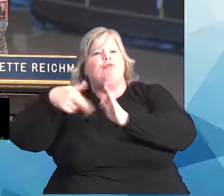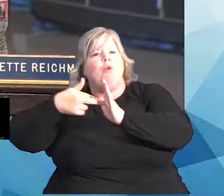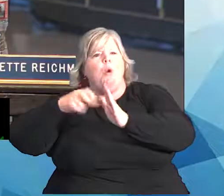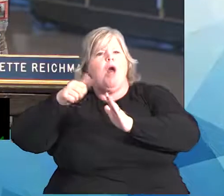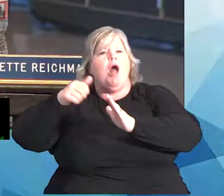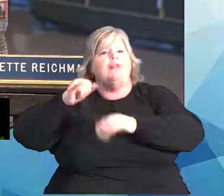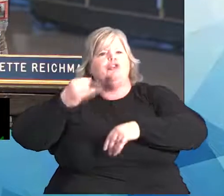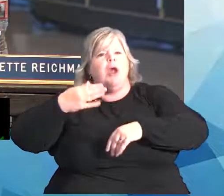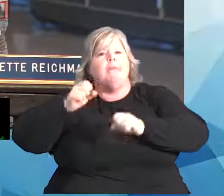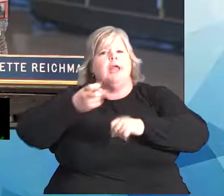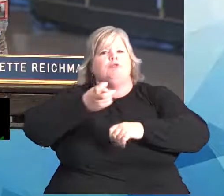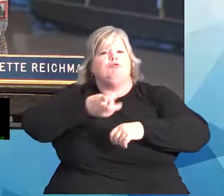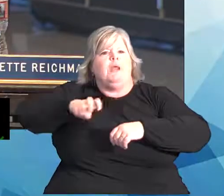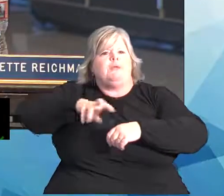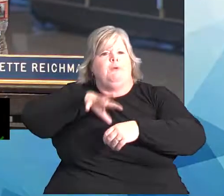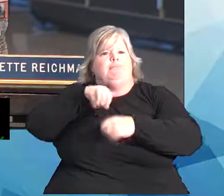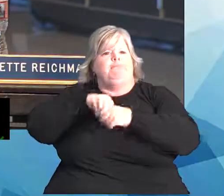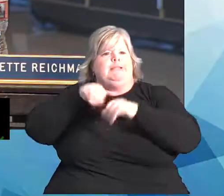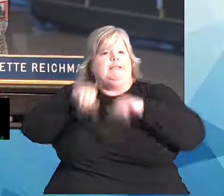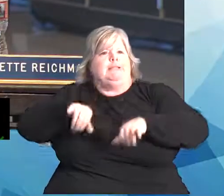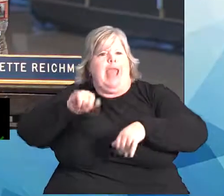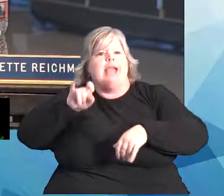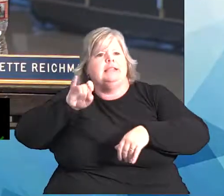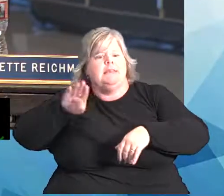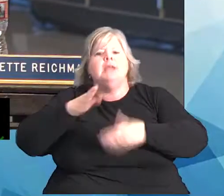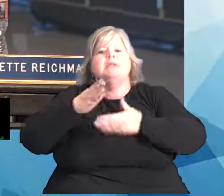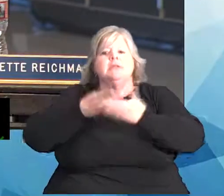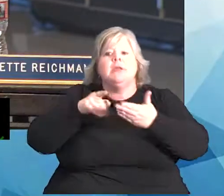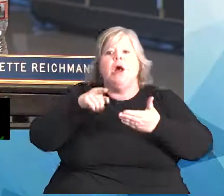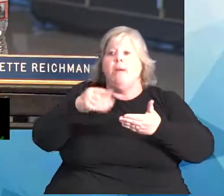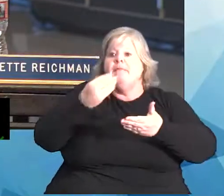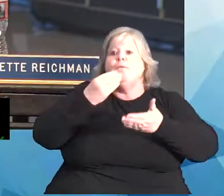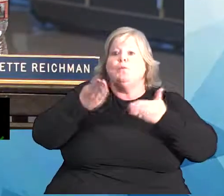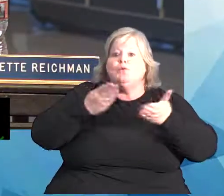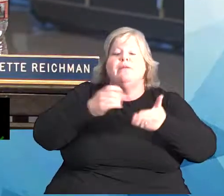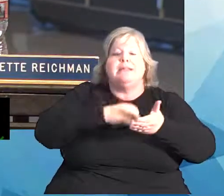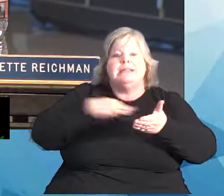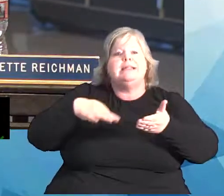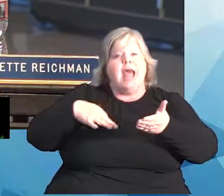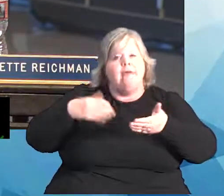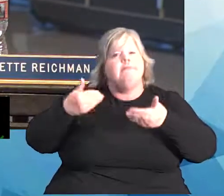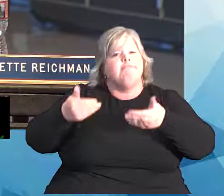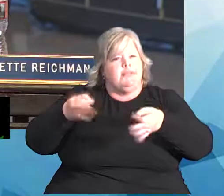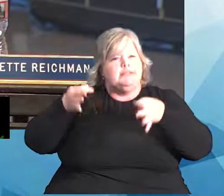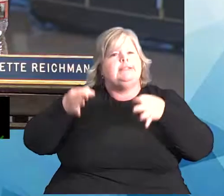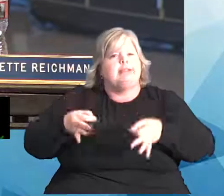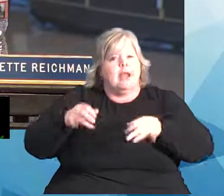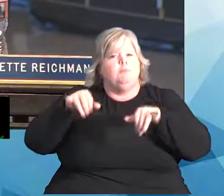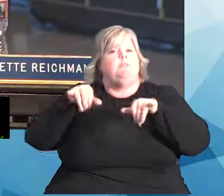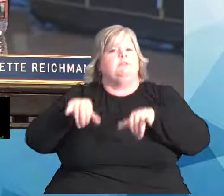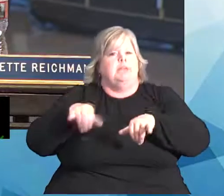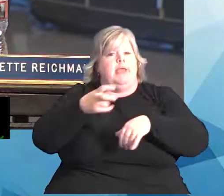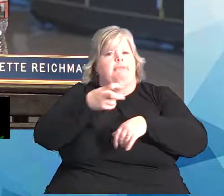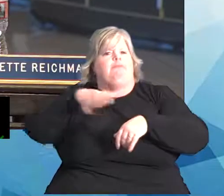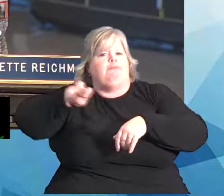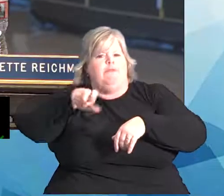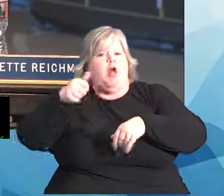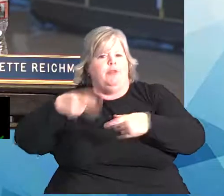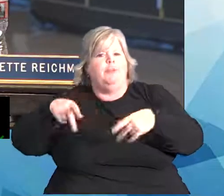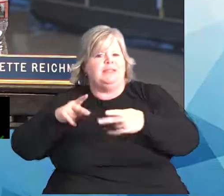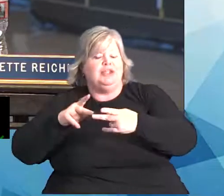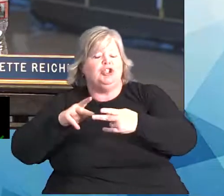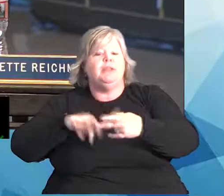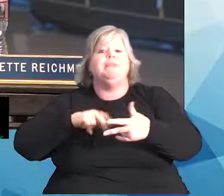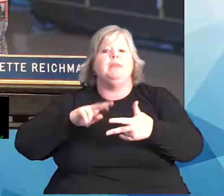internal transfers. Some of our food service employees selected that option. The